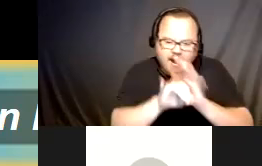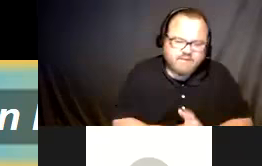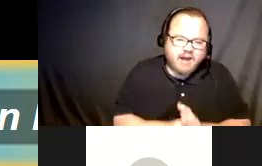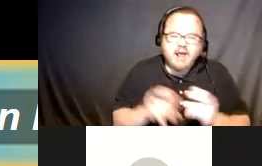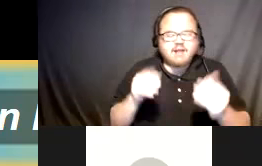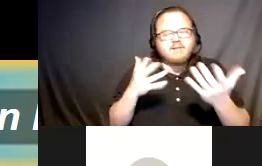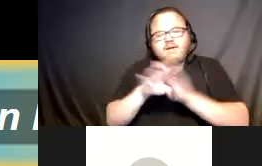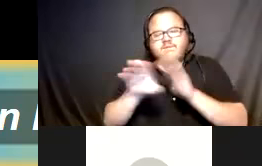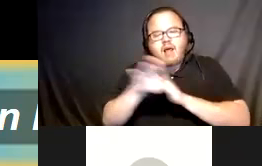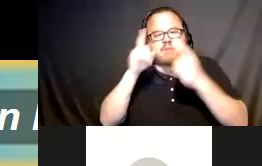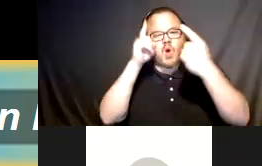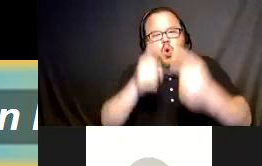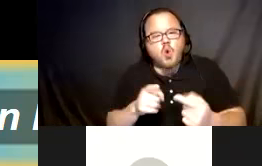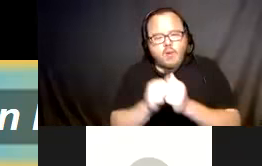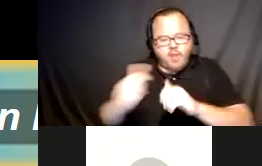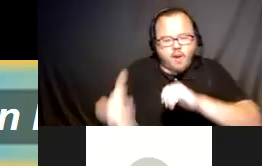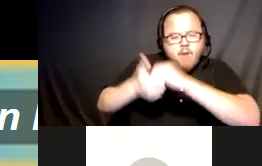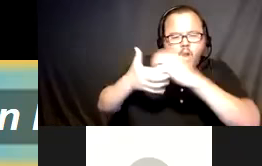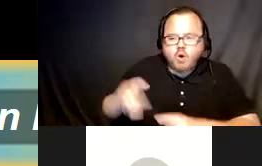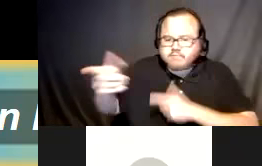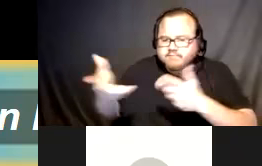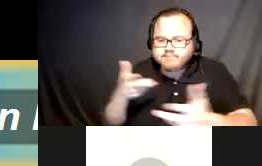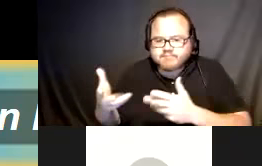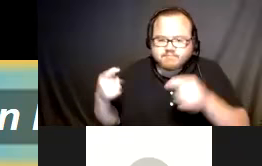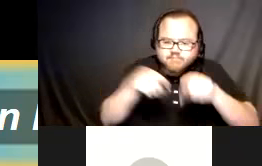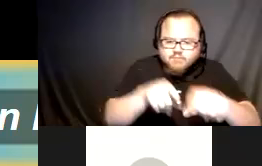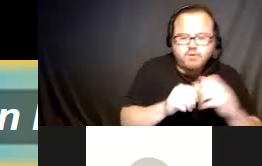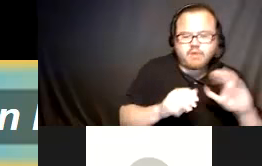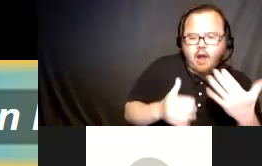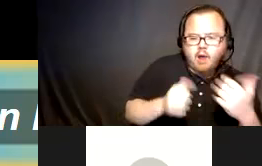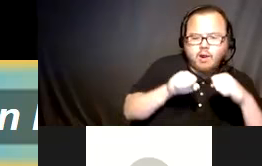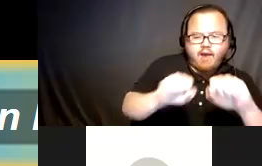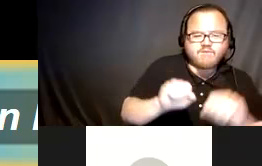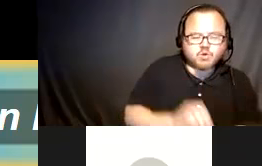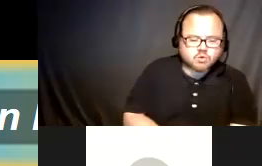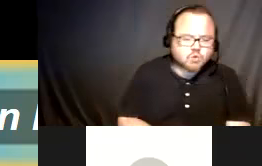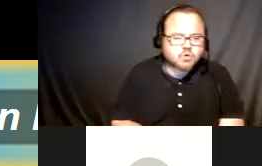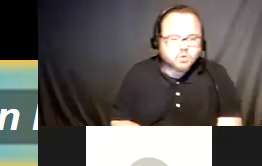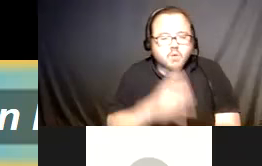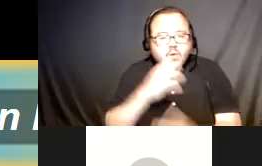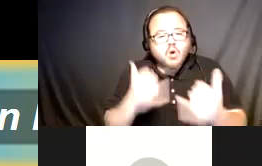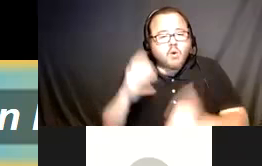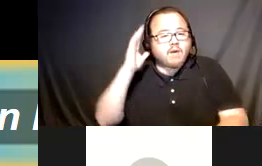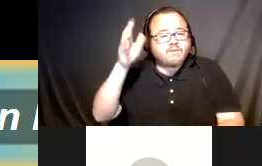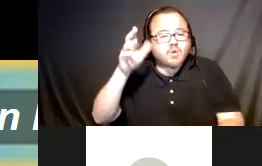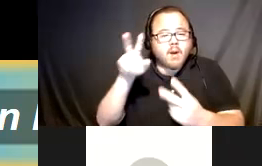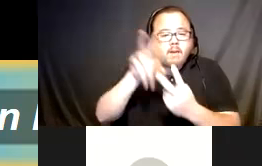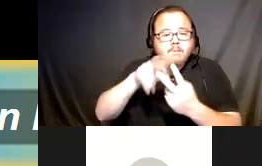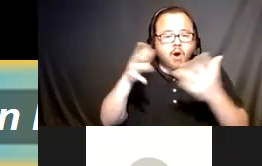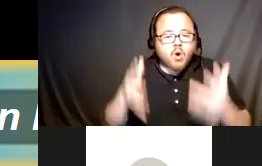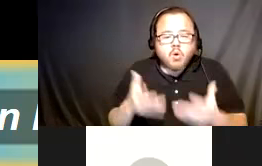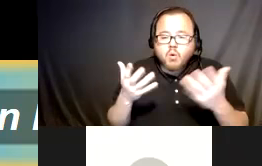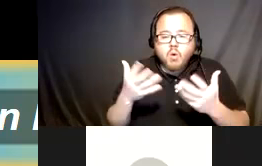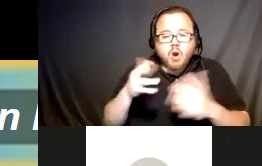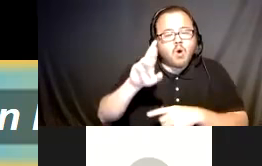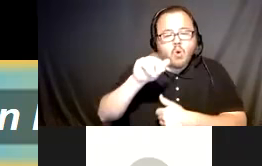developing goals and partners to kind of dovetail with our effort. Current and future partners include